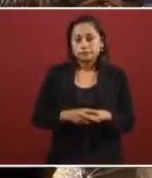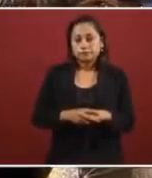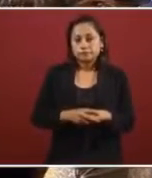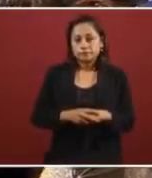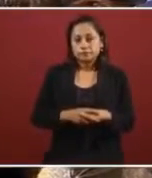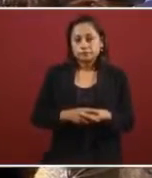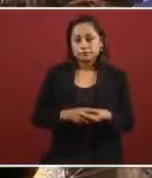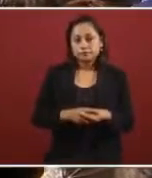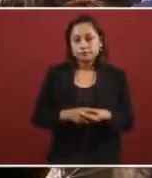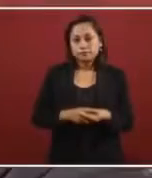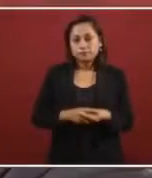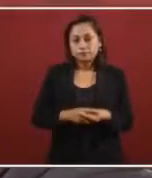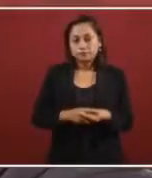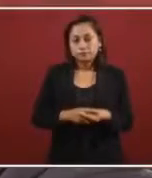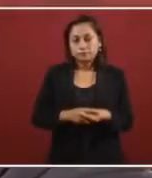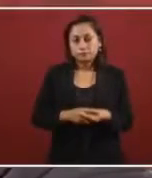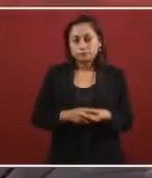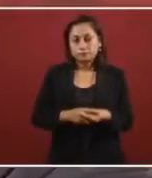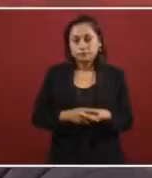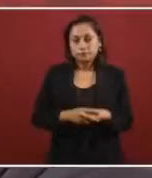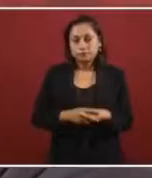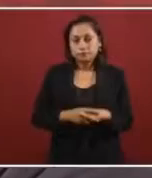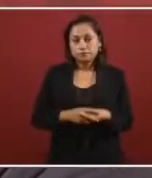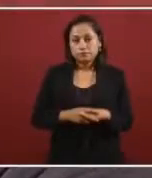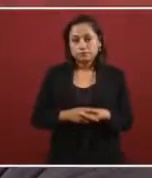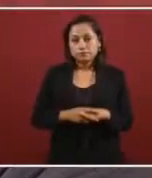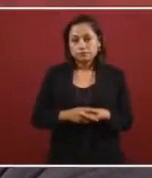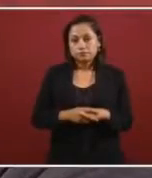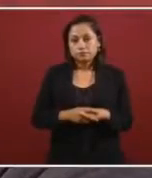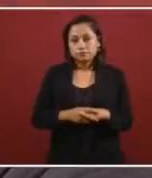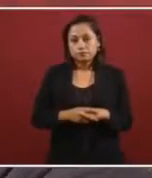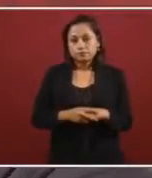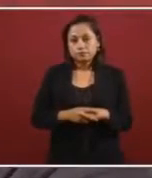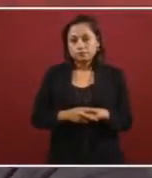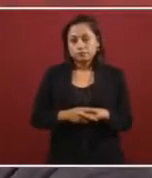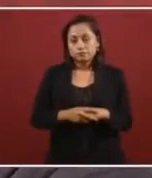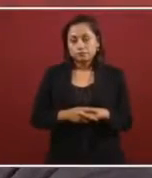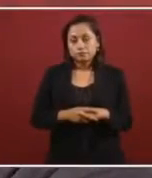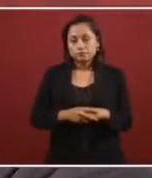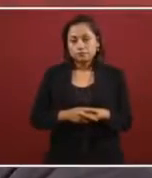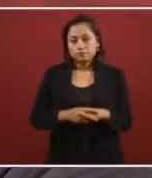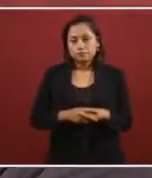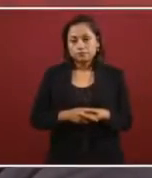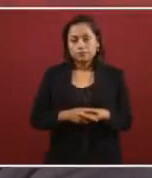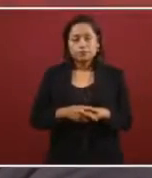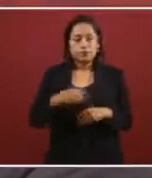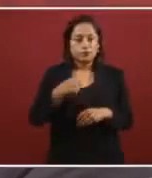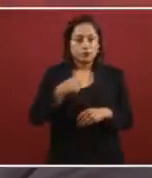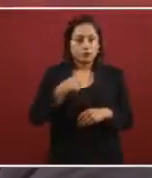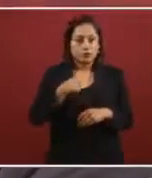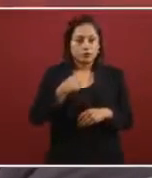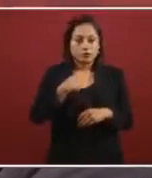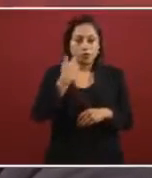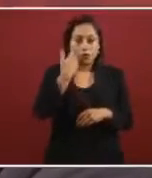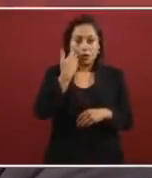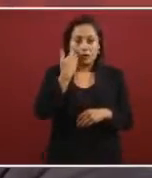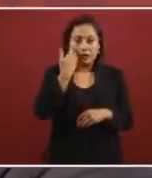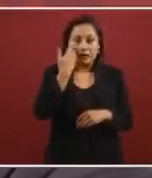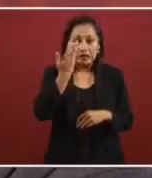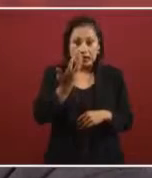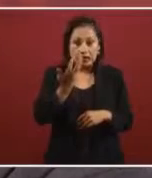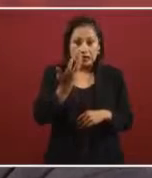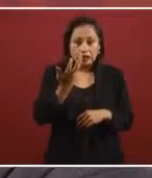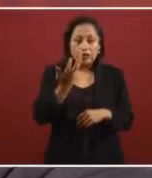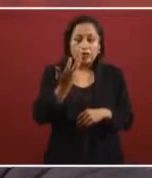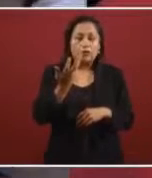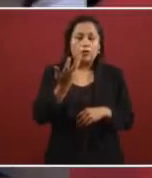meetings de todo el gobierno, de todo el from the sexenio. whole government or for the Quiero whole que 6 sean years. pocas I want them to be a